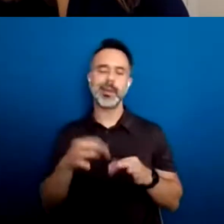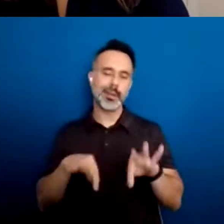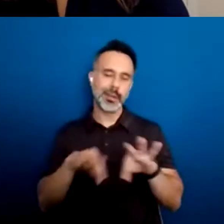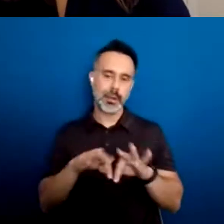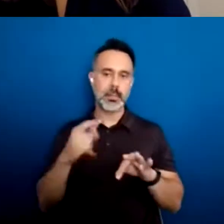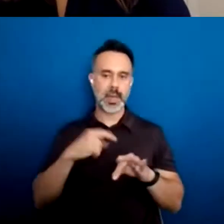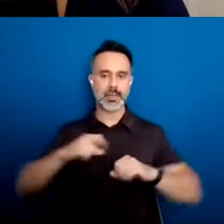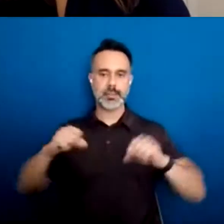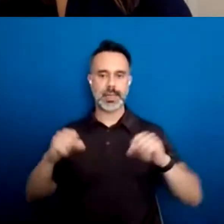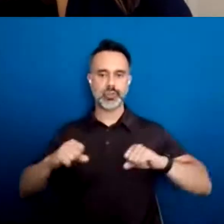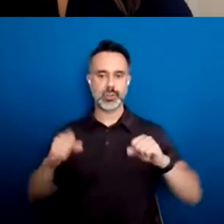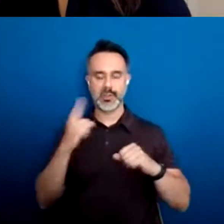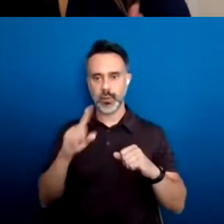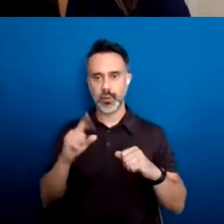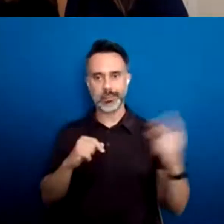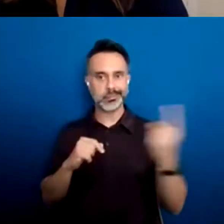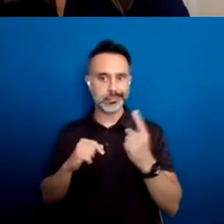and be able to operate. But